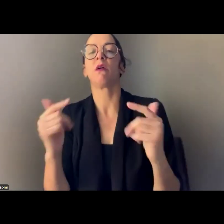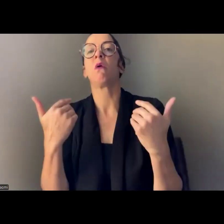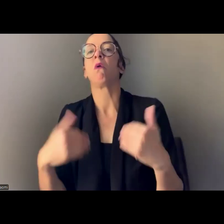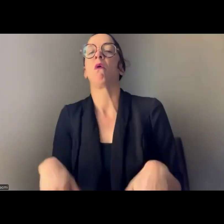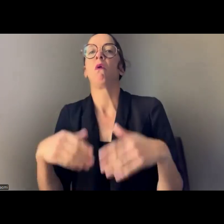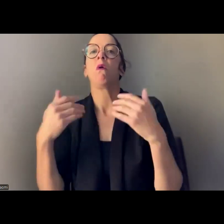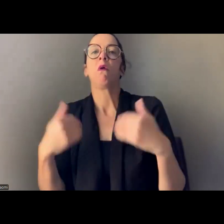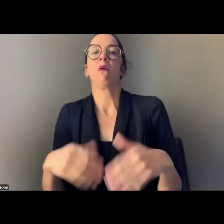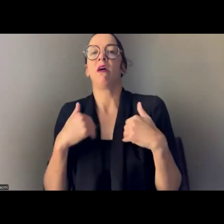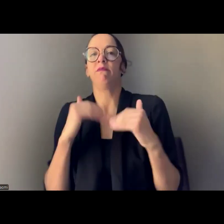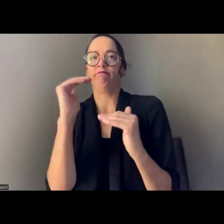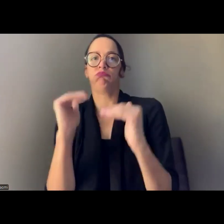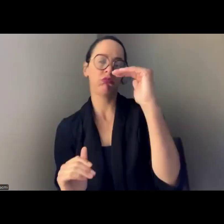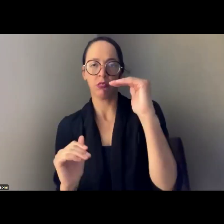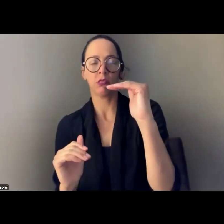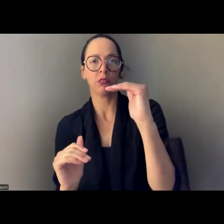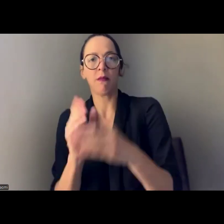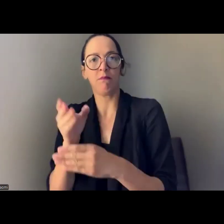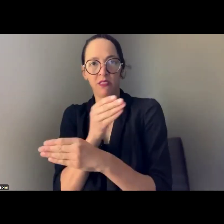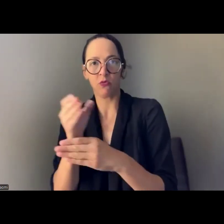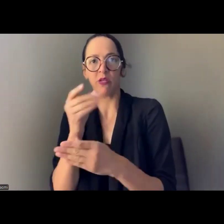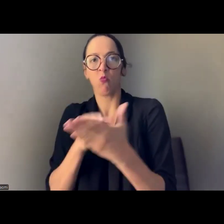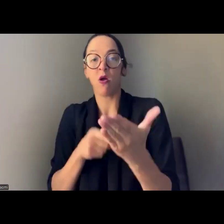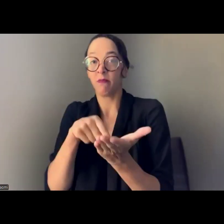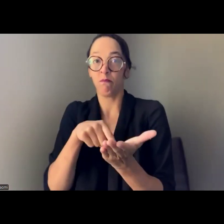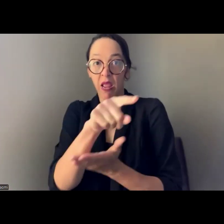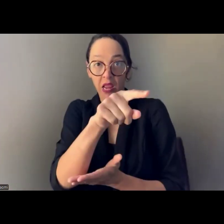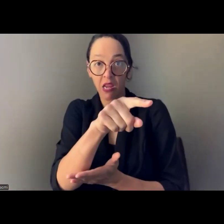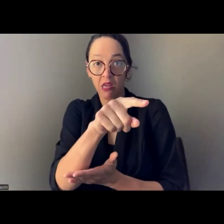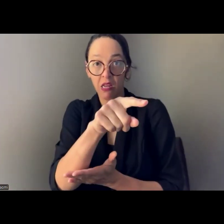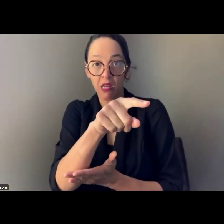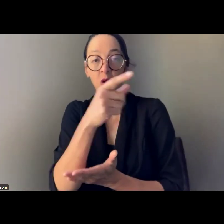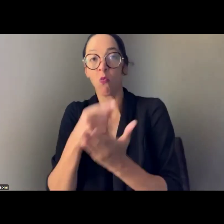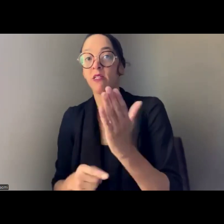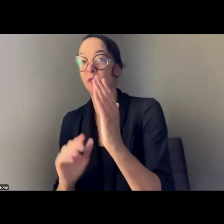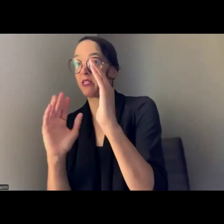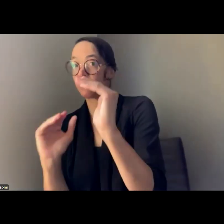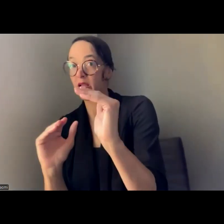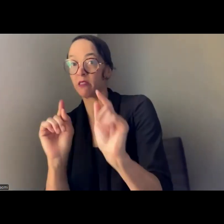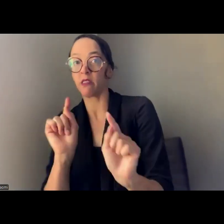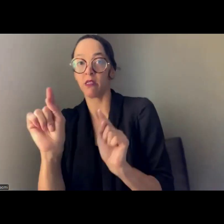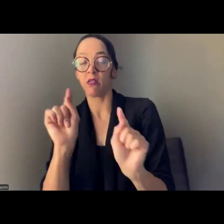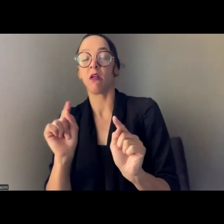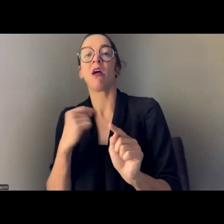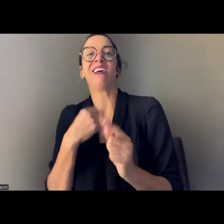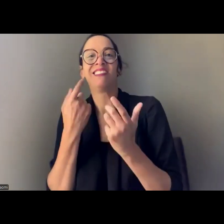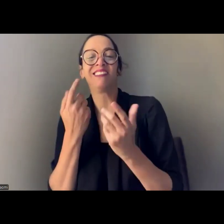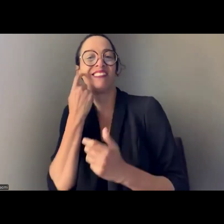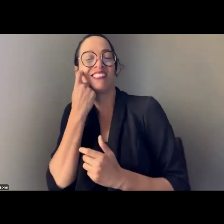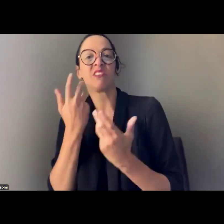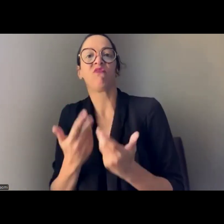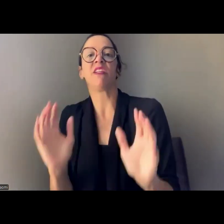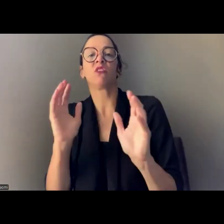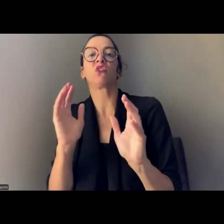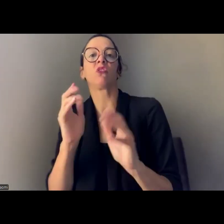what's being paid, what's being expected. I just finished a call from high-tech security that we're supposed